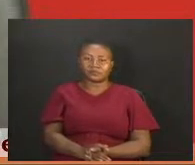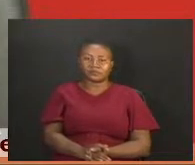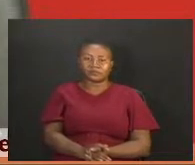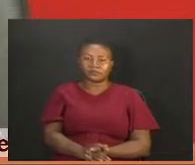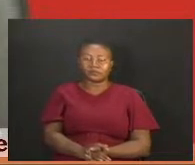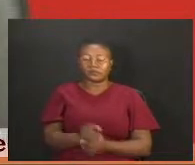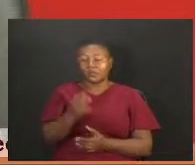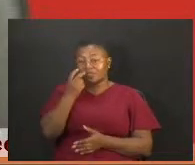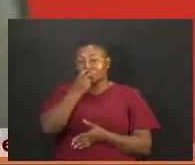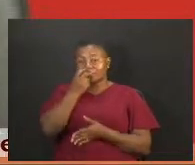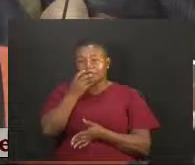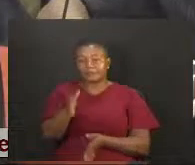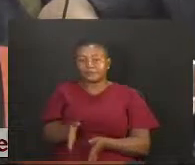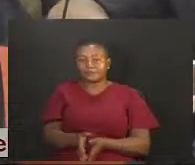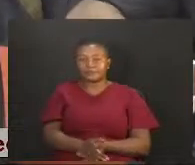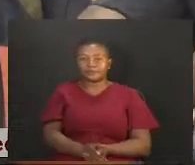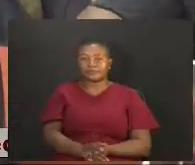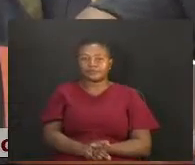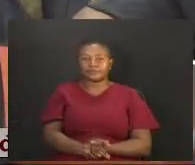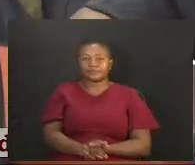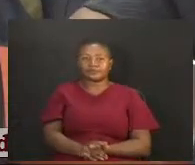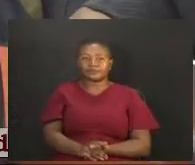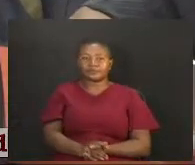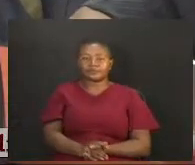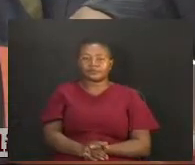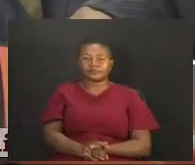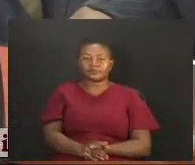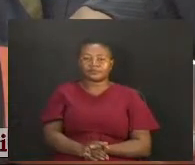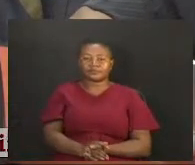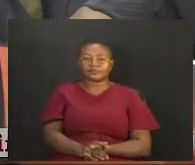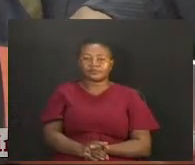Mr. Speaker, on that note,